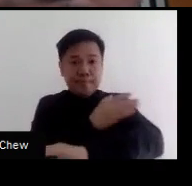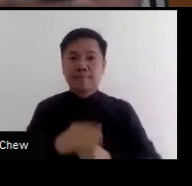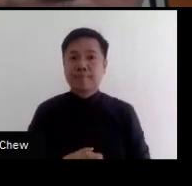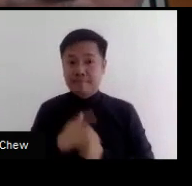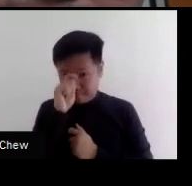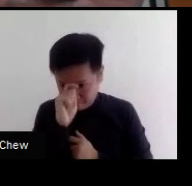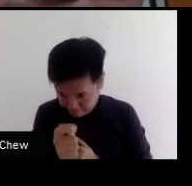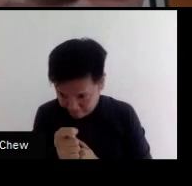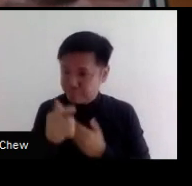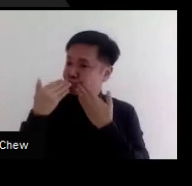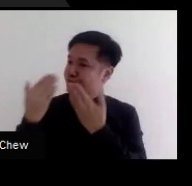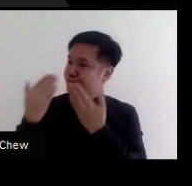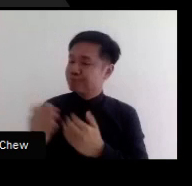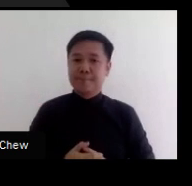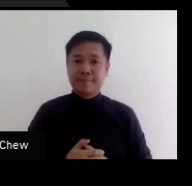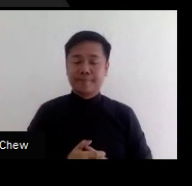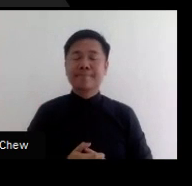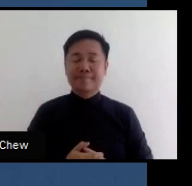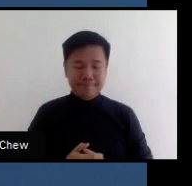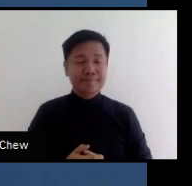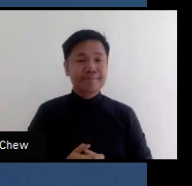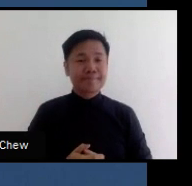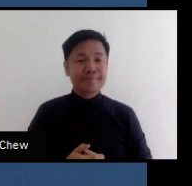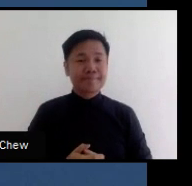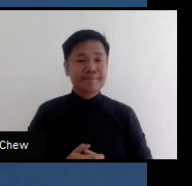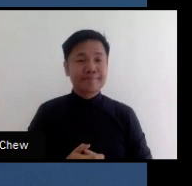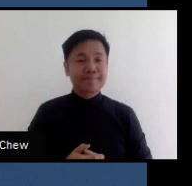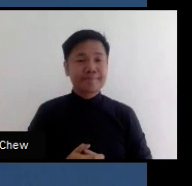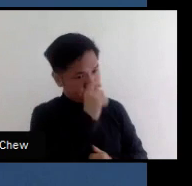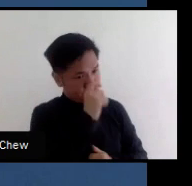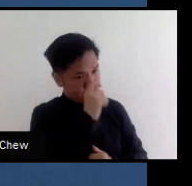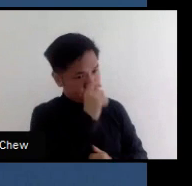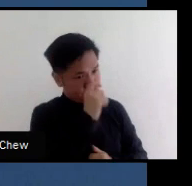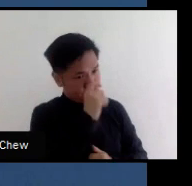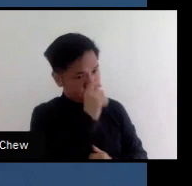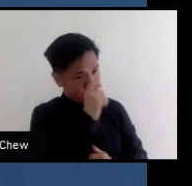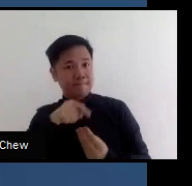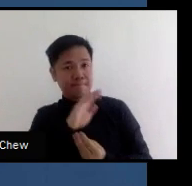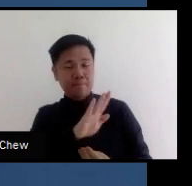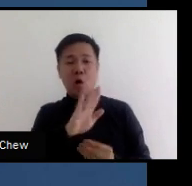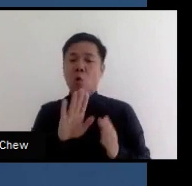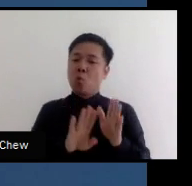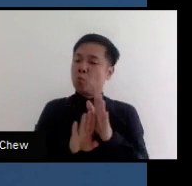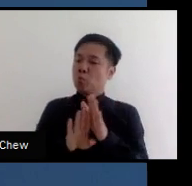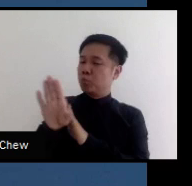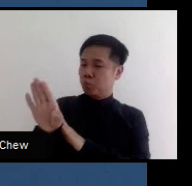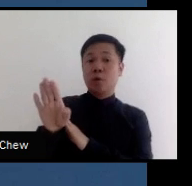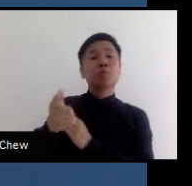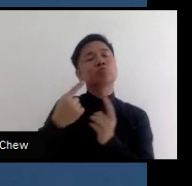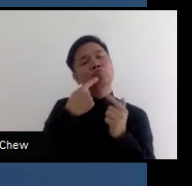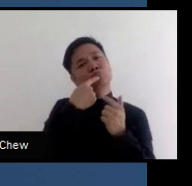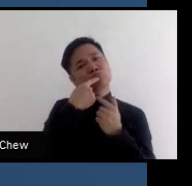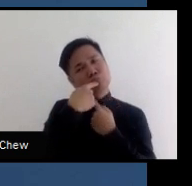I thank the distinguished delegate from Bhutan for sharing Bhutan's progress as well as highlighting some of the challenges